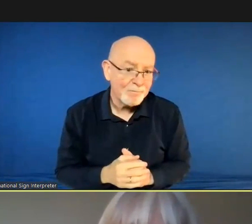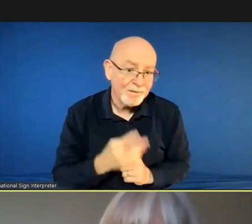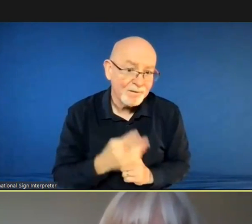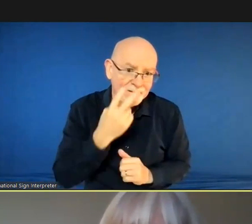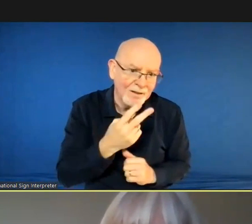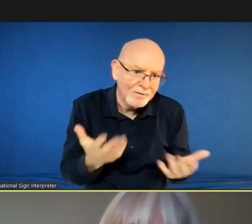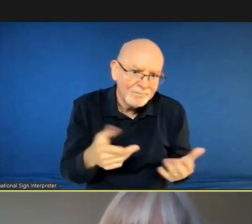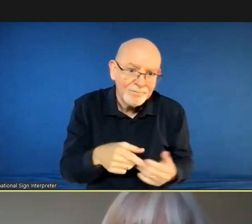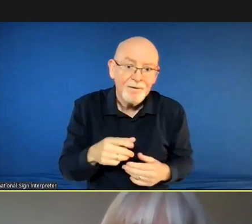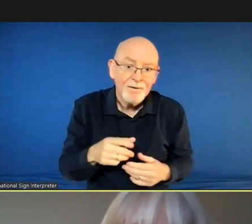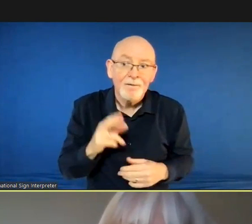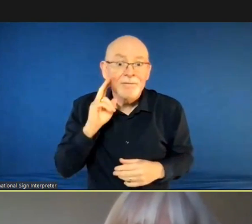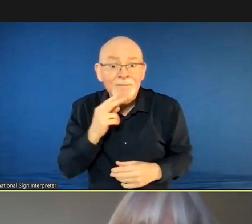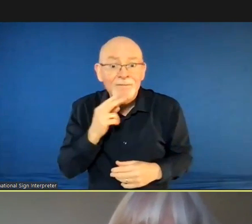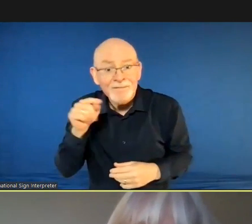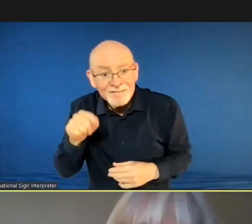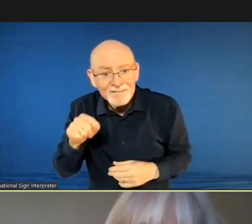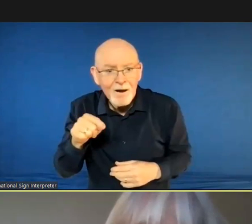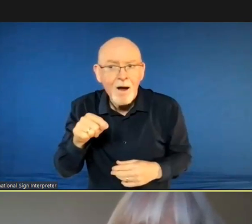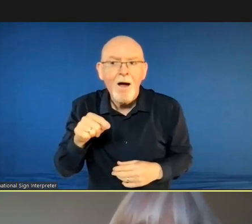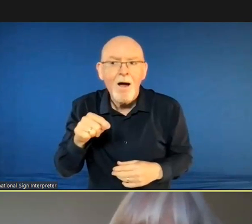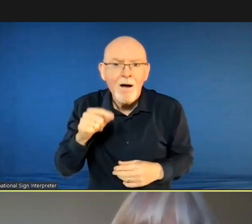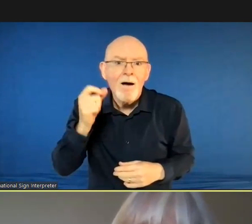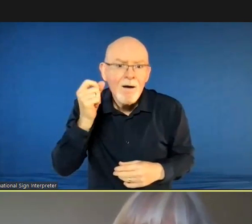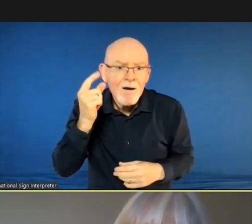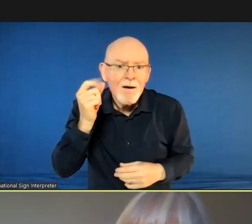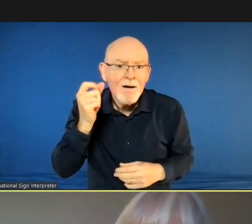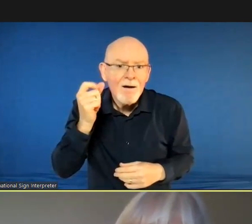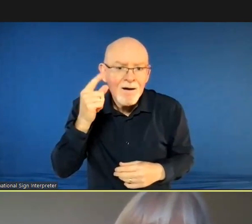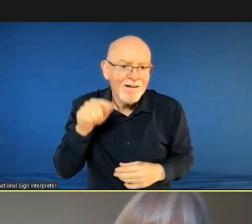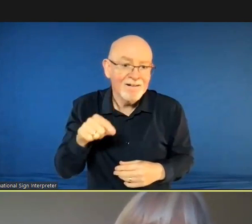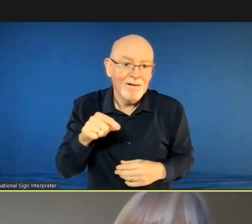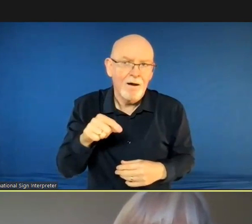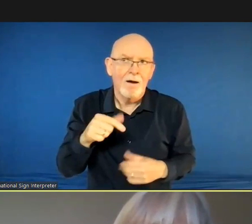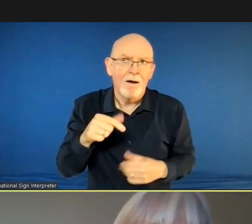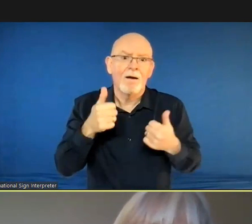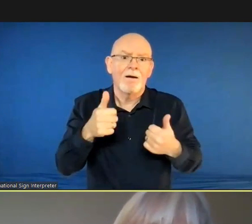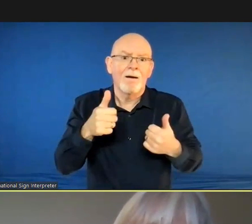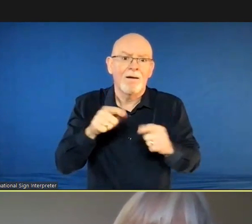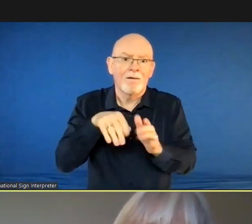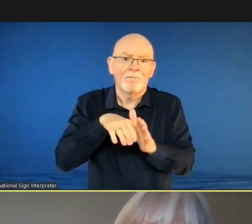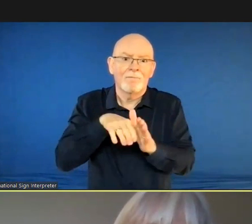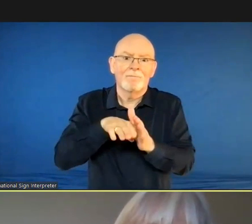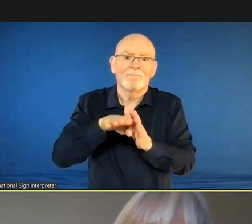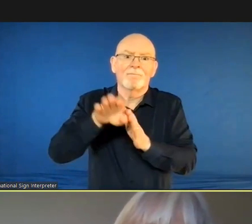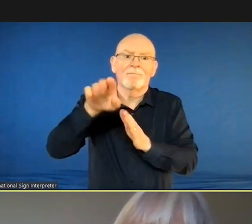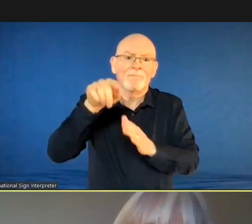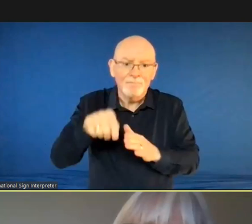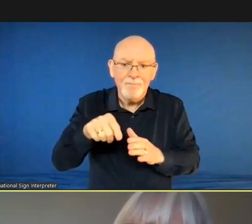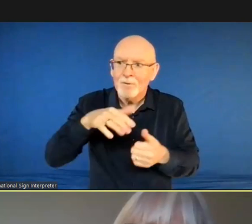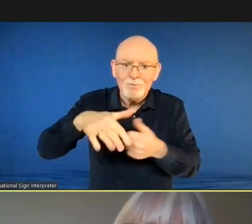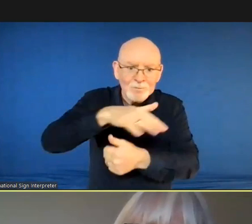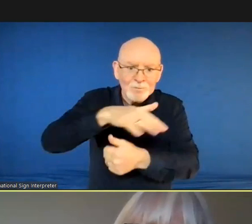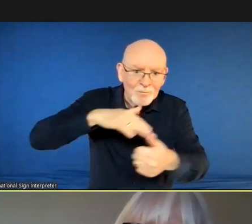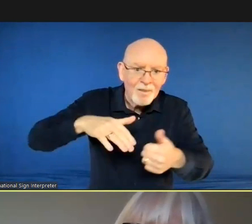understandably, the greater the chances that the social and practical barriers will be lifted. So